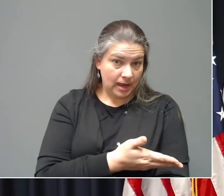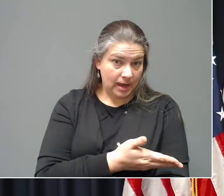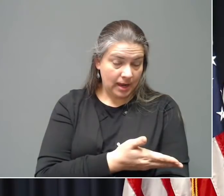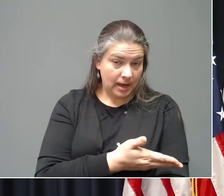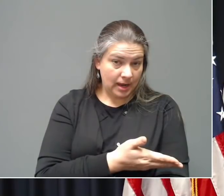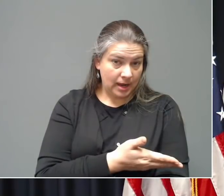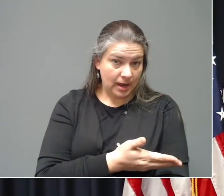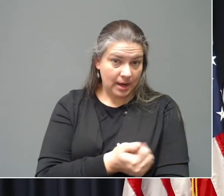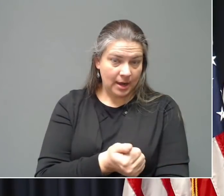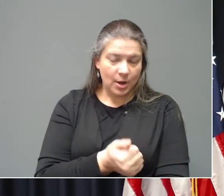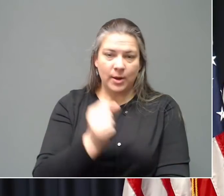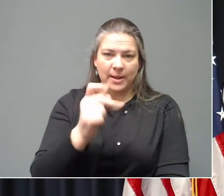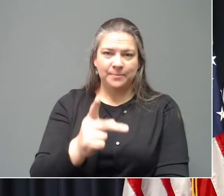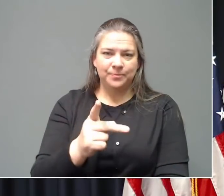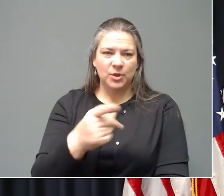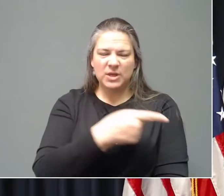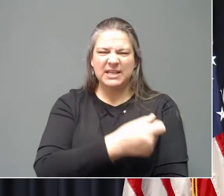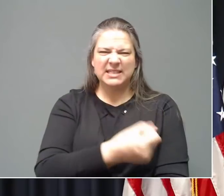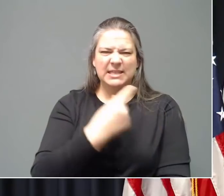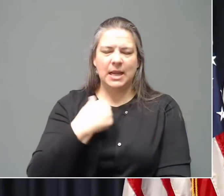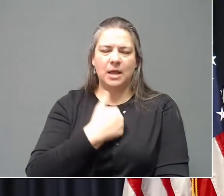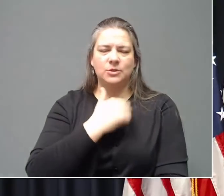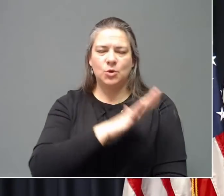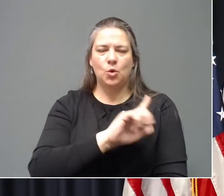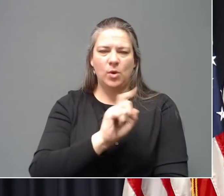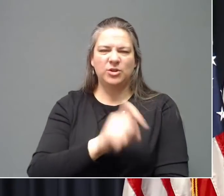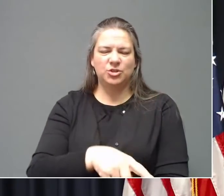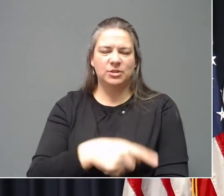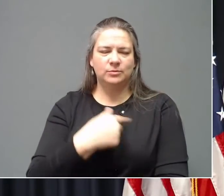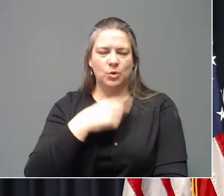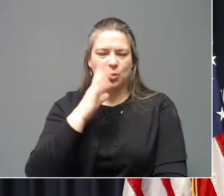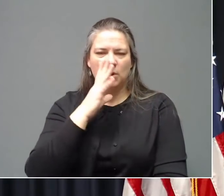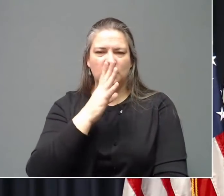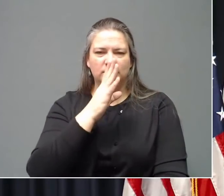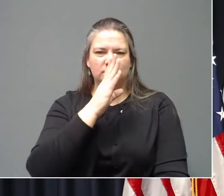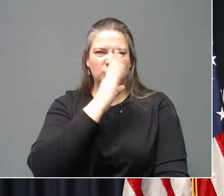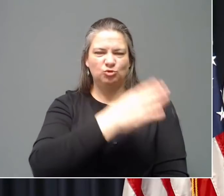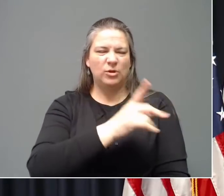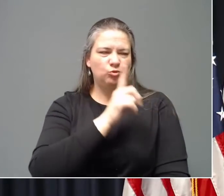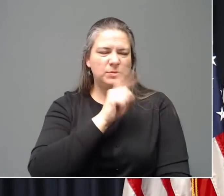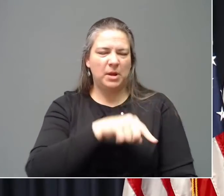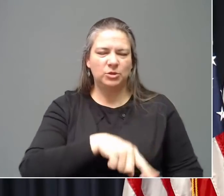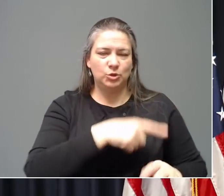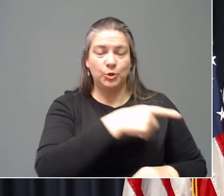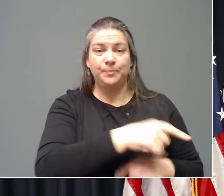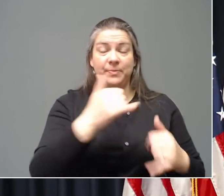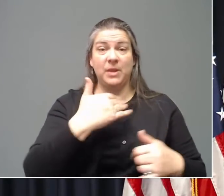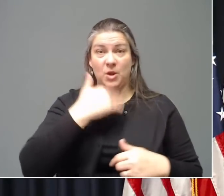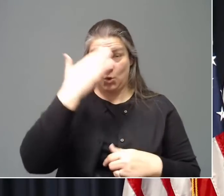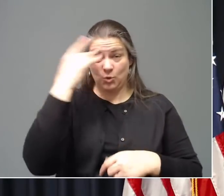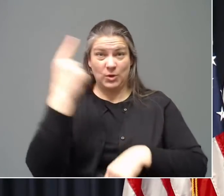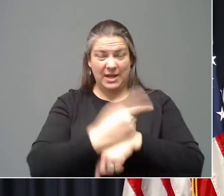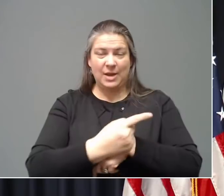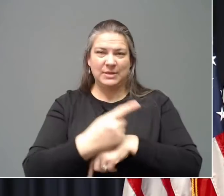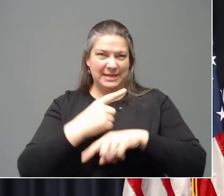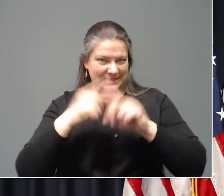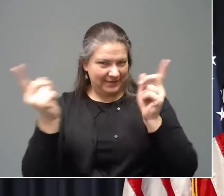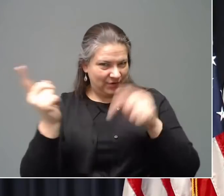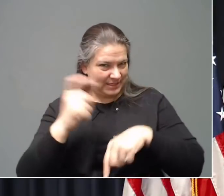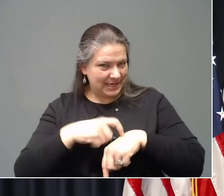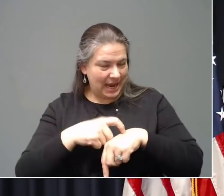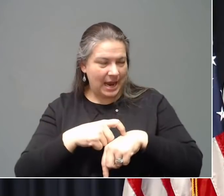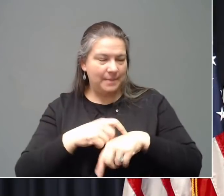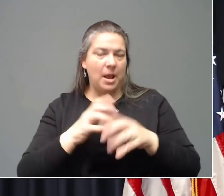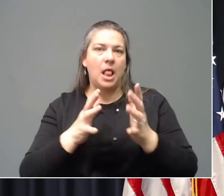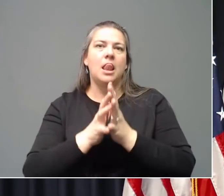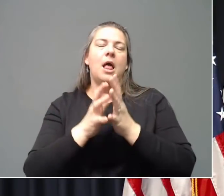All right, why don't you send us your question and we'll get you a direct response. All right, I know today was a different time. It was a lot of